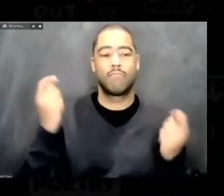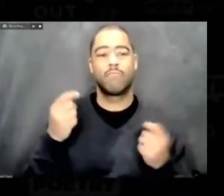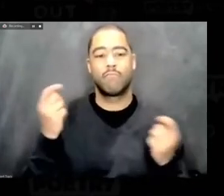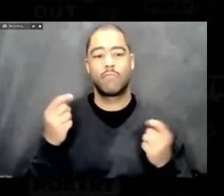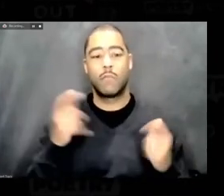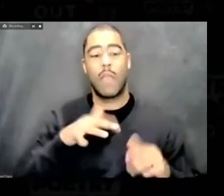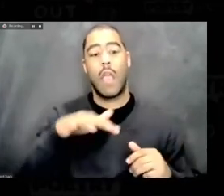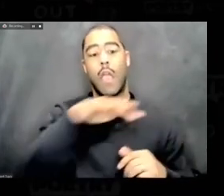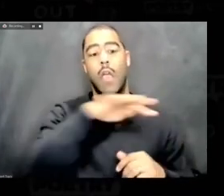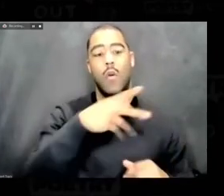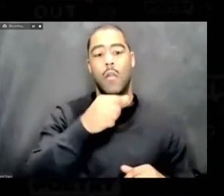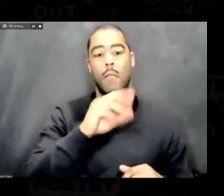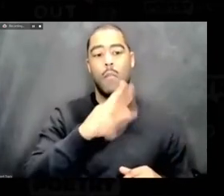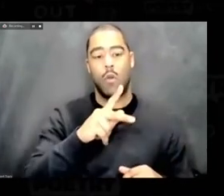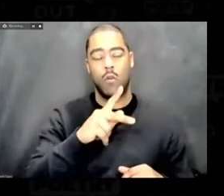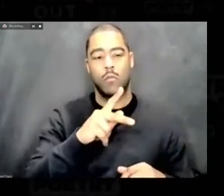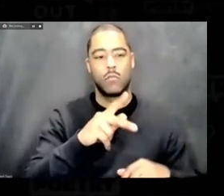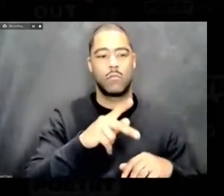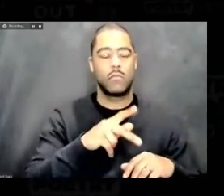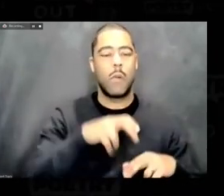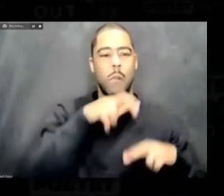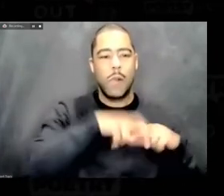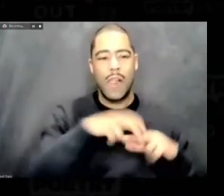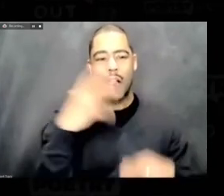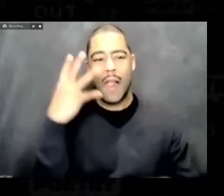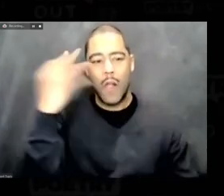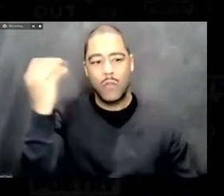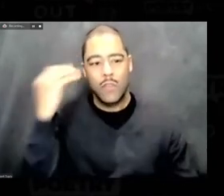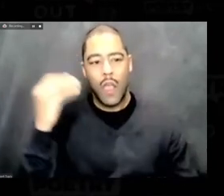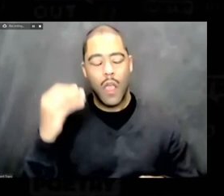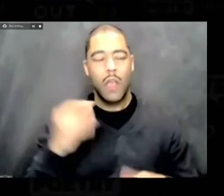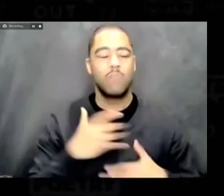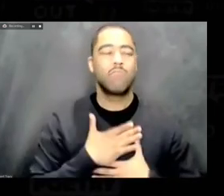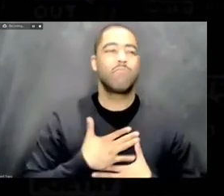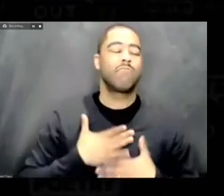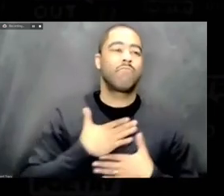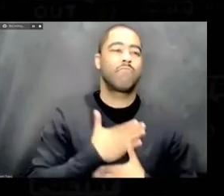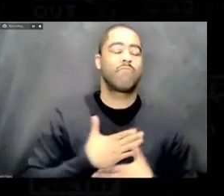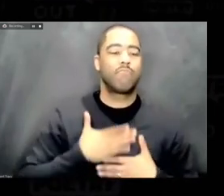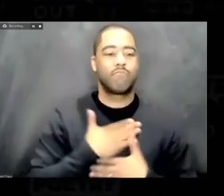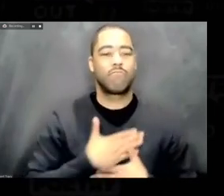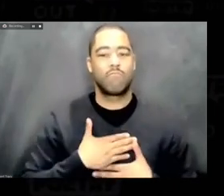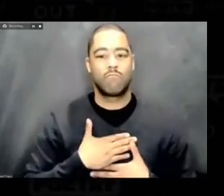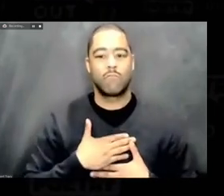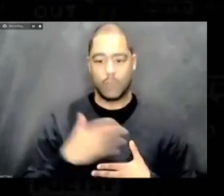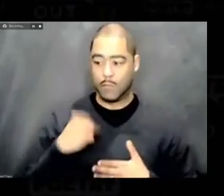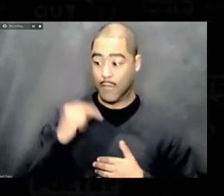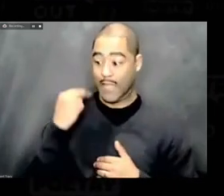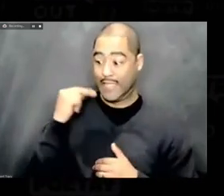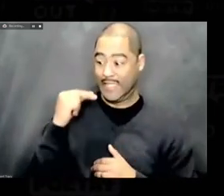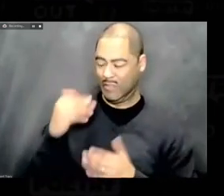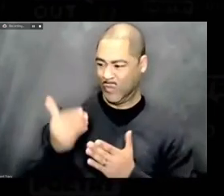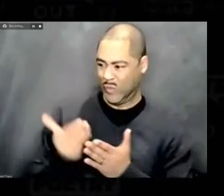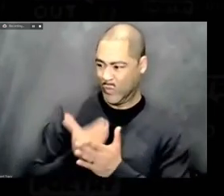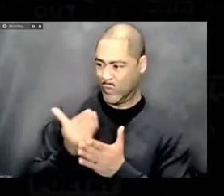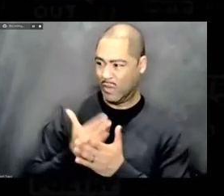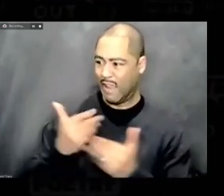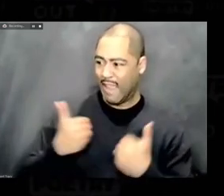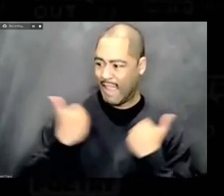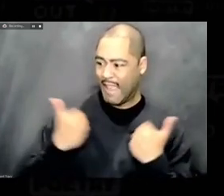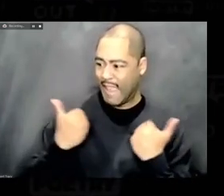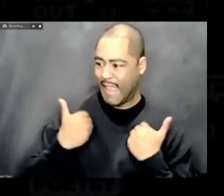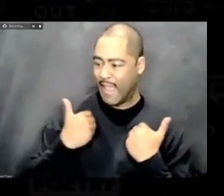afternoon. My newborn niece gets the hiccups, riding up to see my friends in